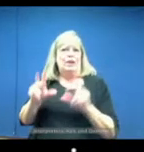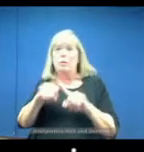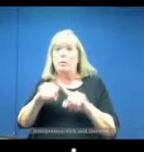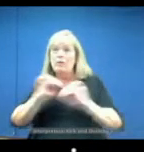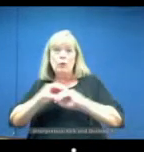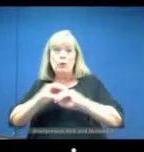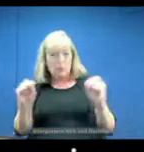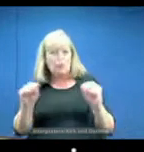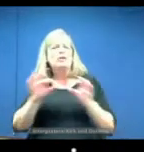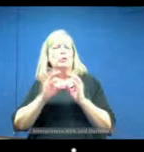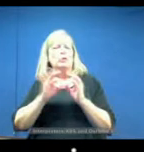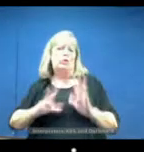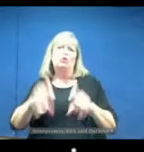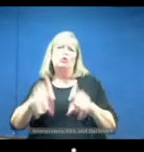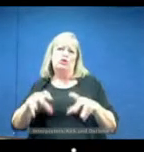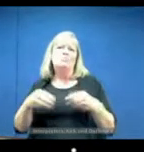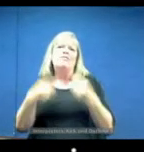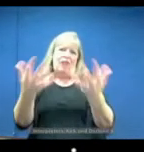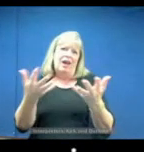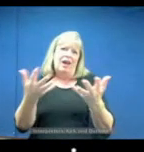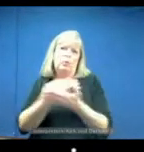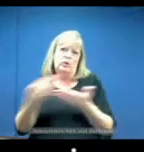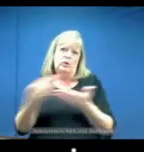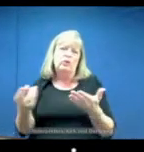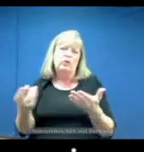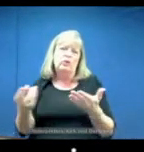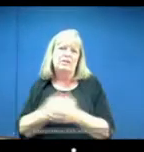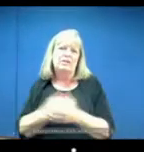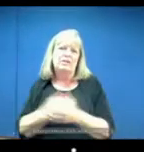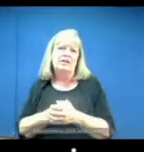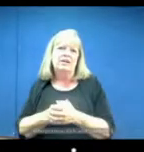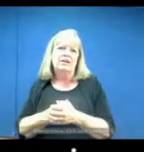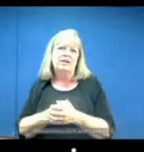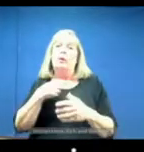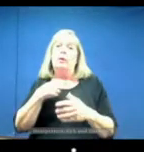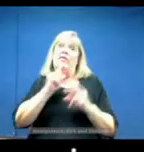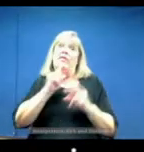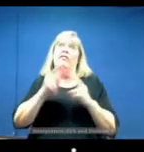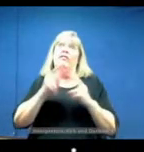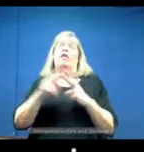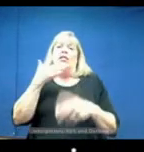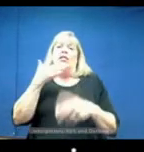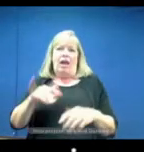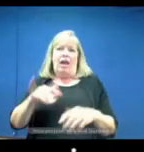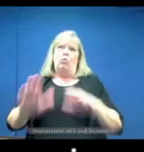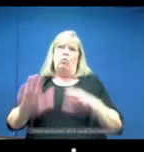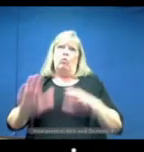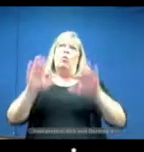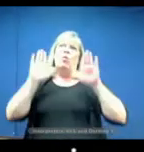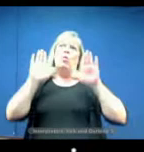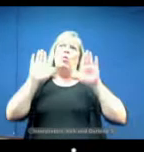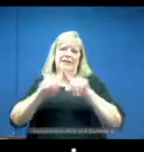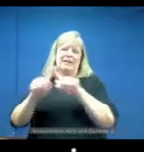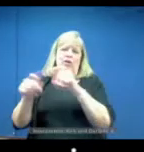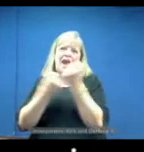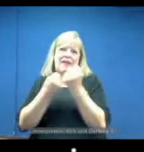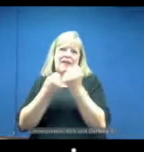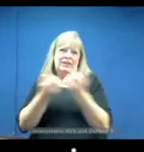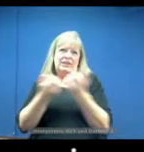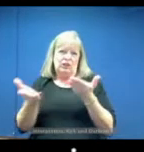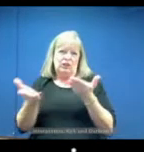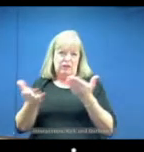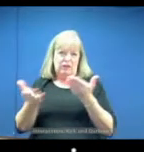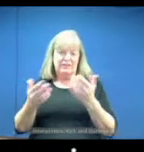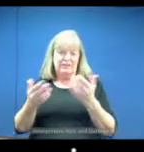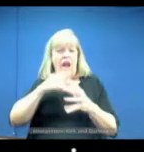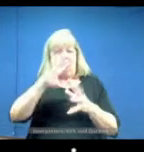We are fortunate that we have this great network of advocacy services. There are 15, or there were 15 specific